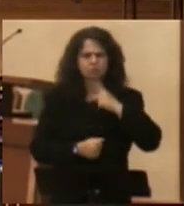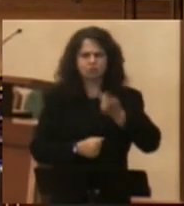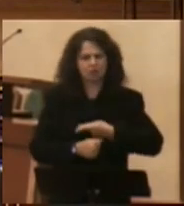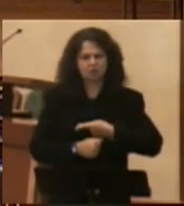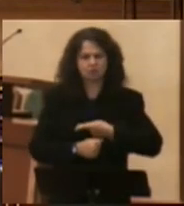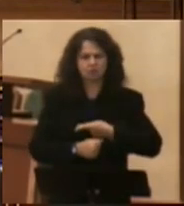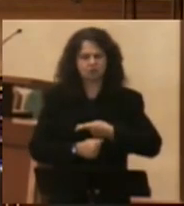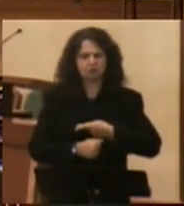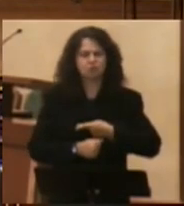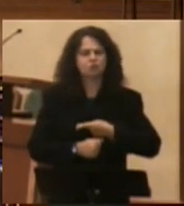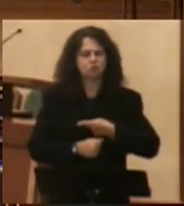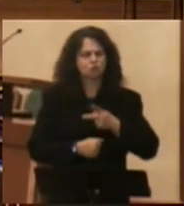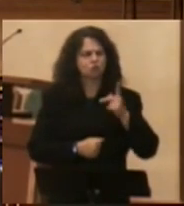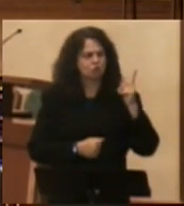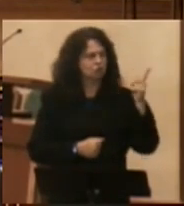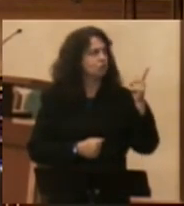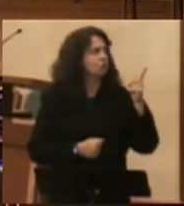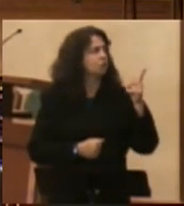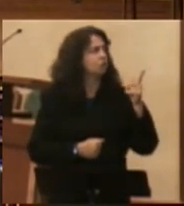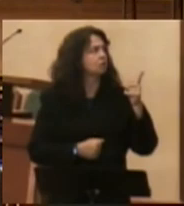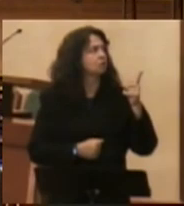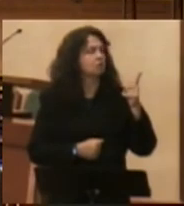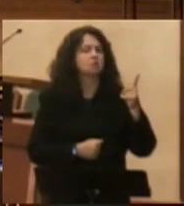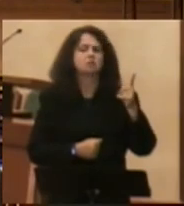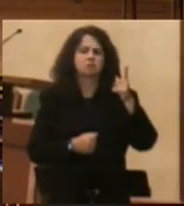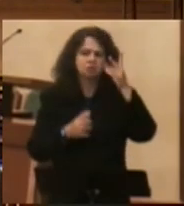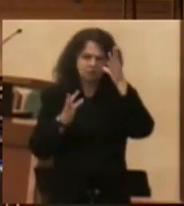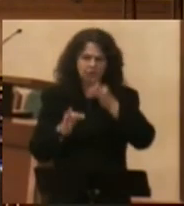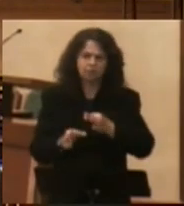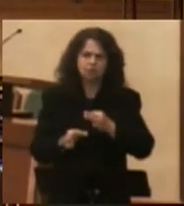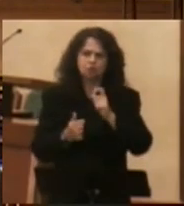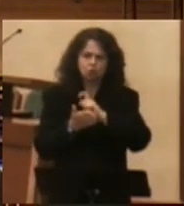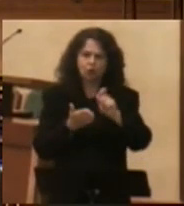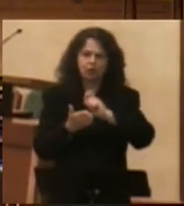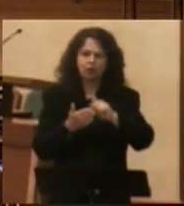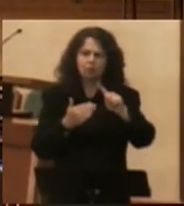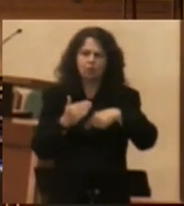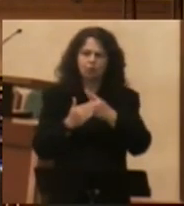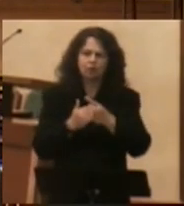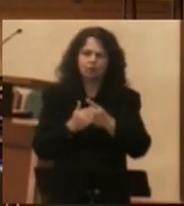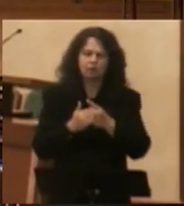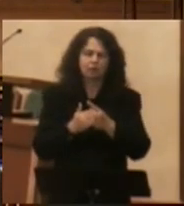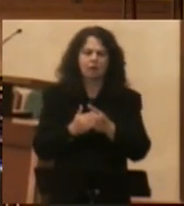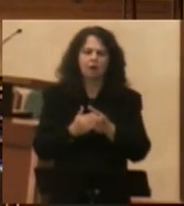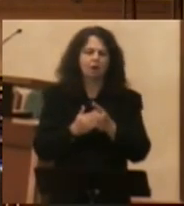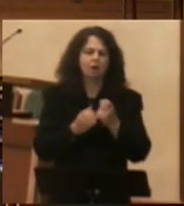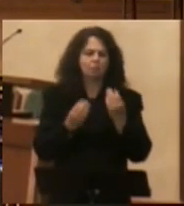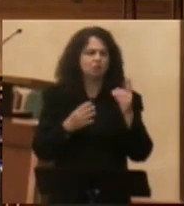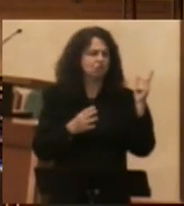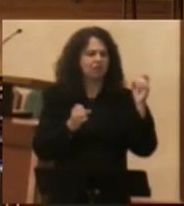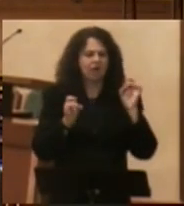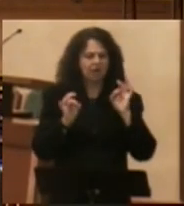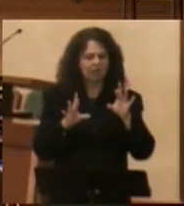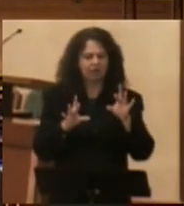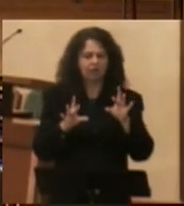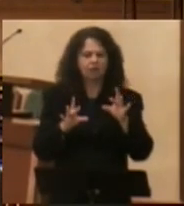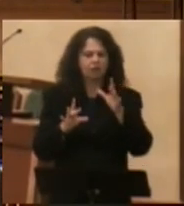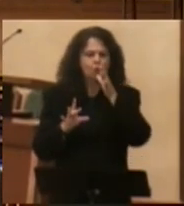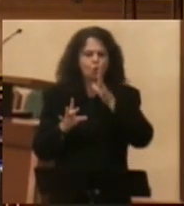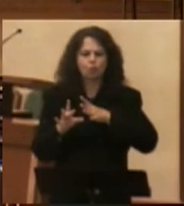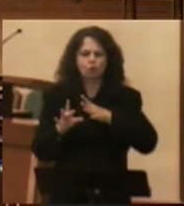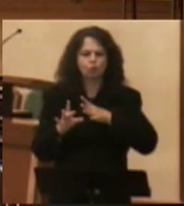so this edict became a frequent target in her blogs. In October